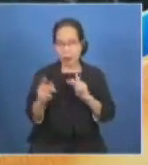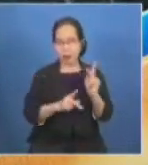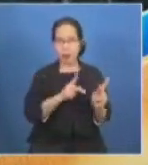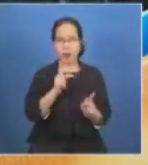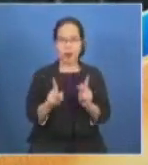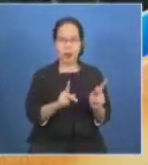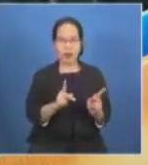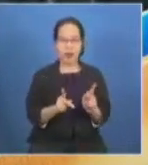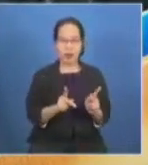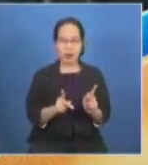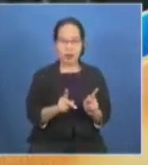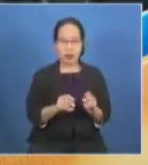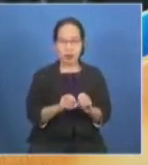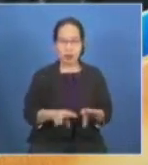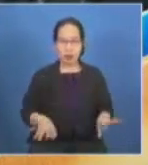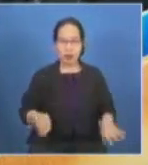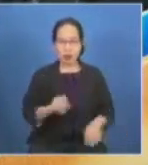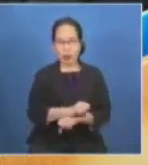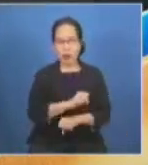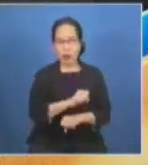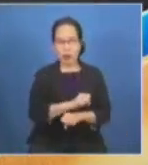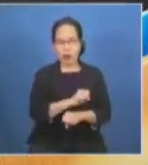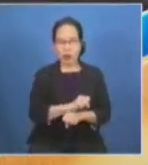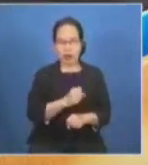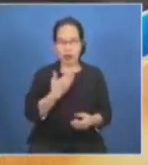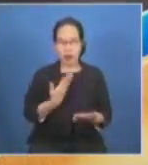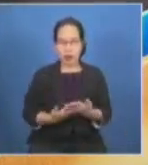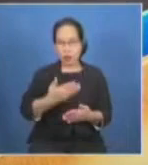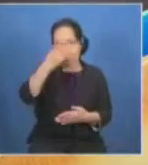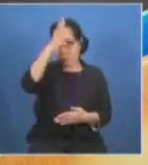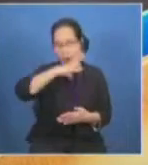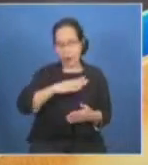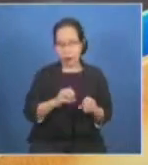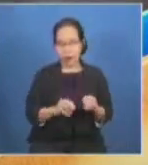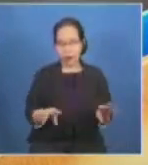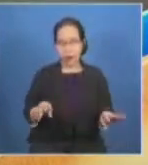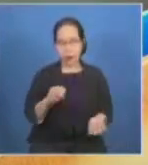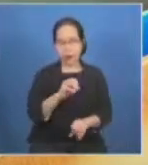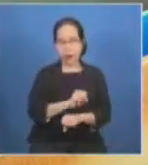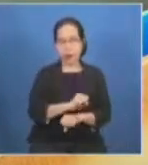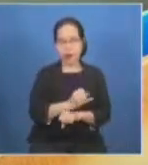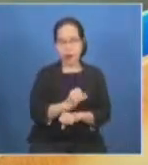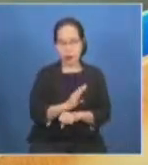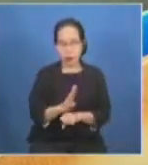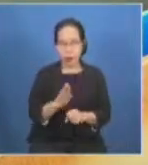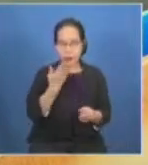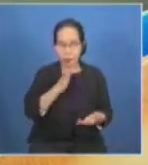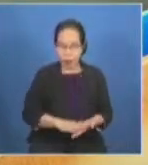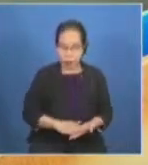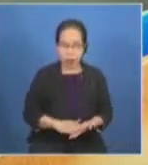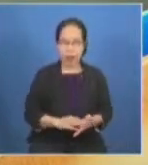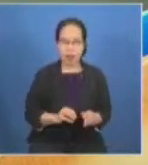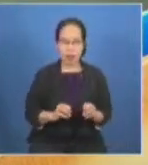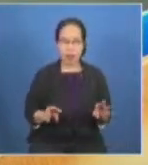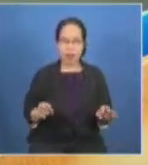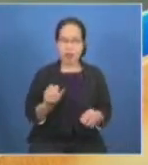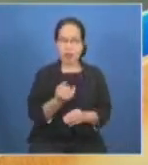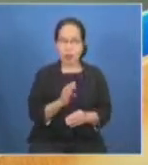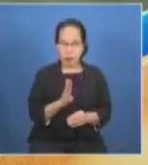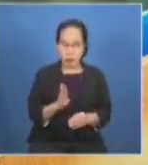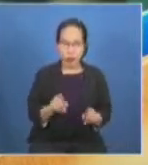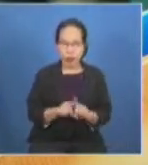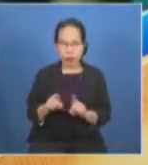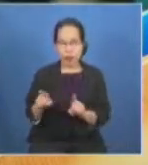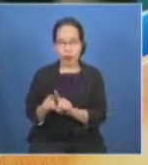anyone as well. You lose your job, there are good people losing their job, there are evil ones losing